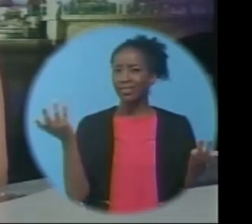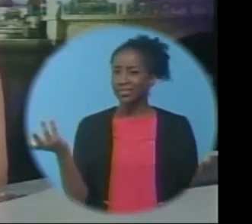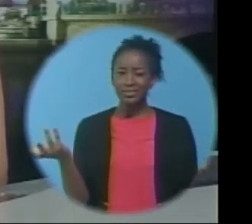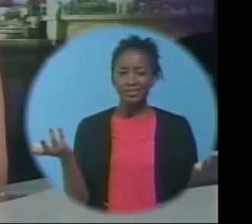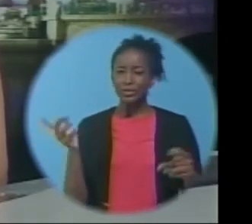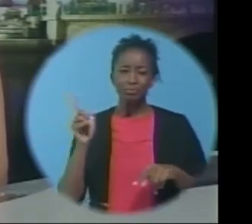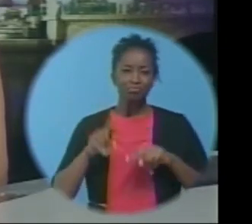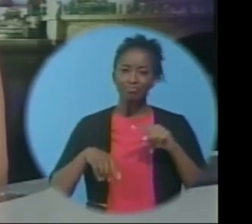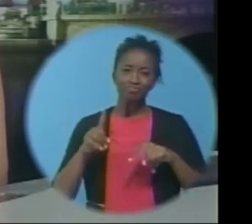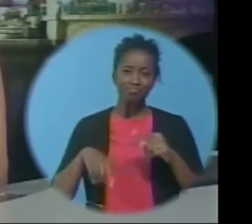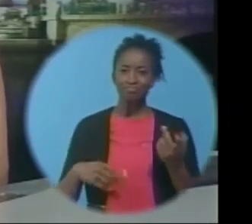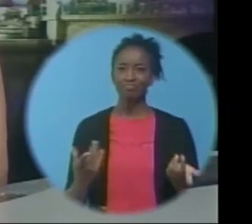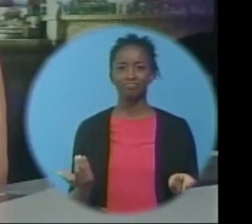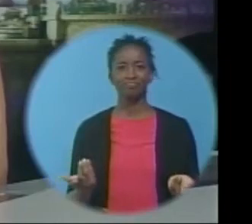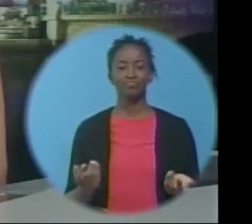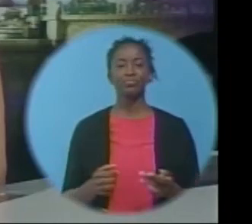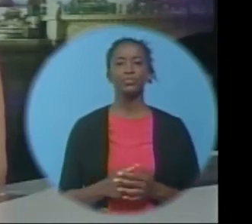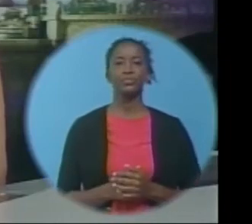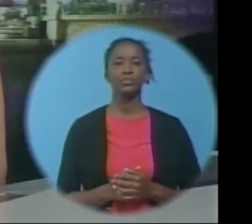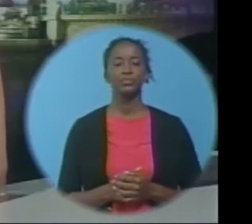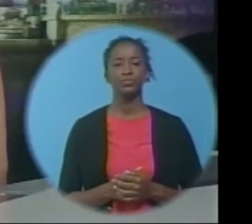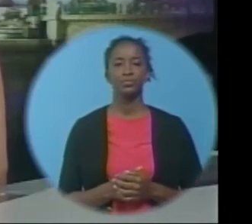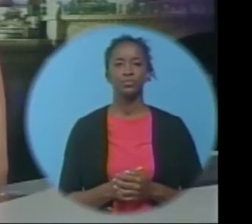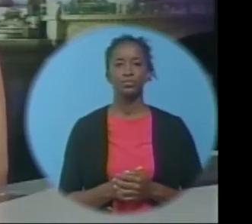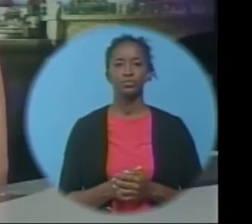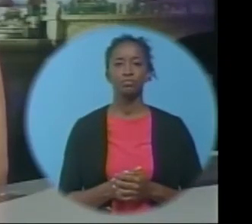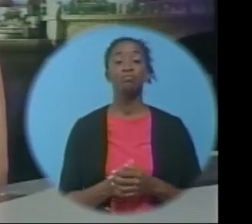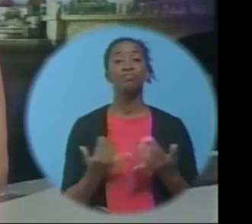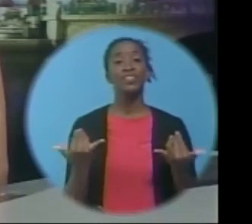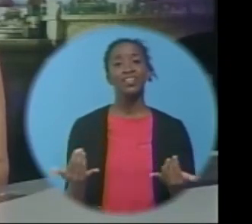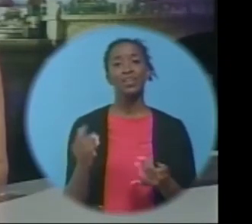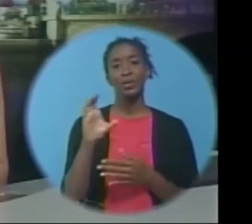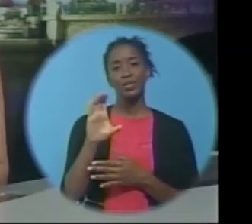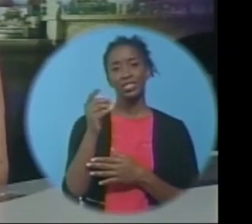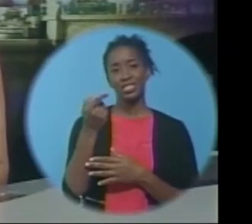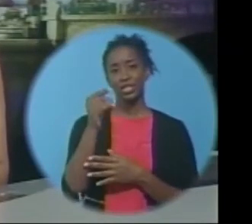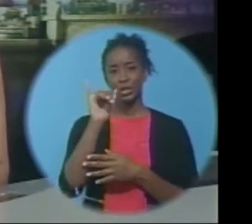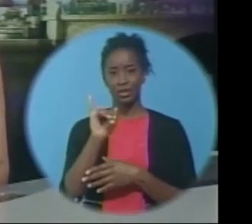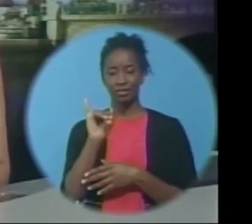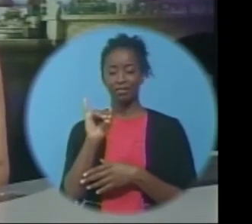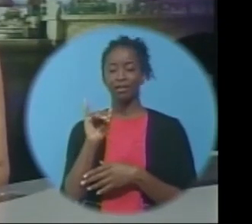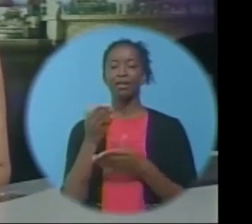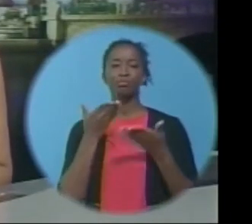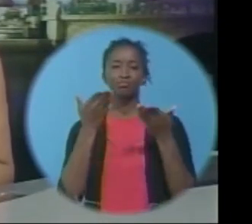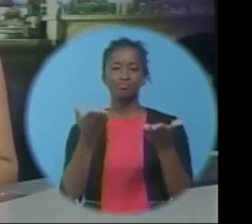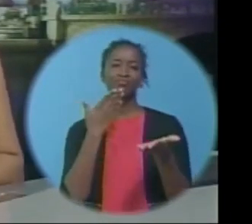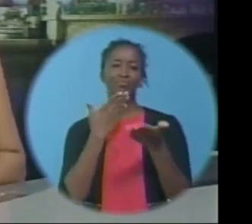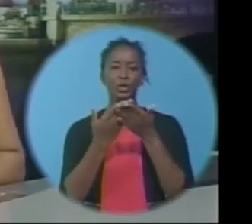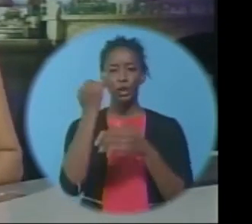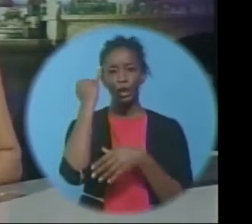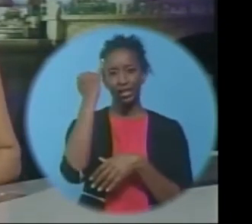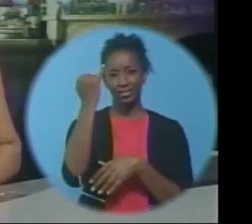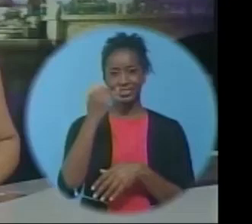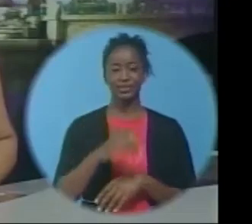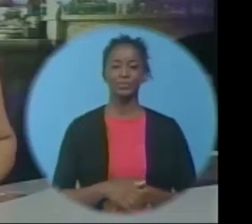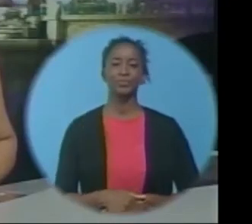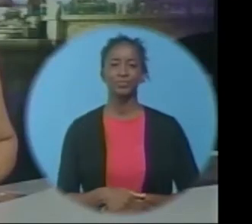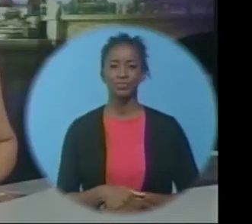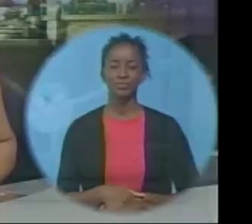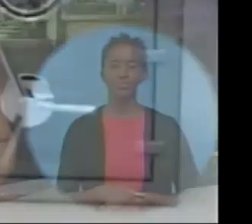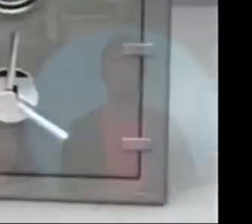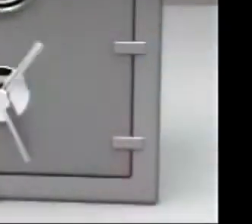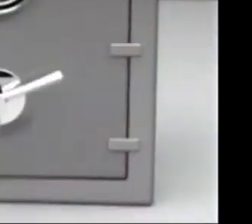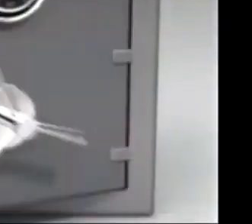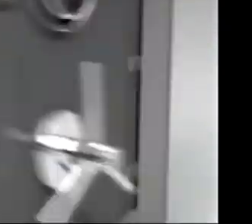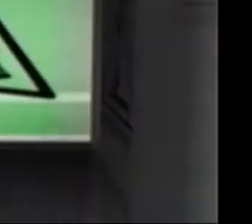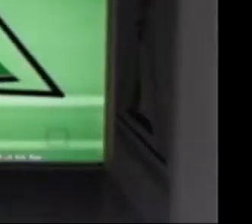their homes to the court. And here's a tip now from Cooperators General Insurance. This